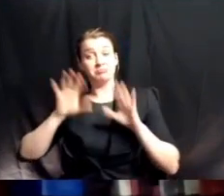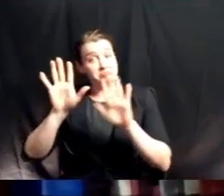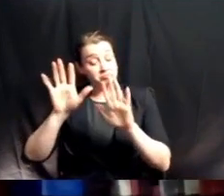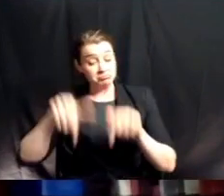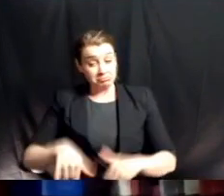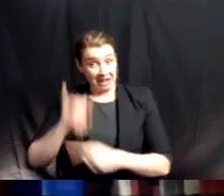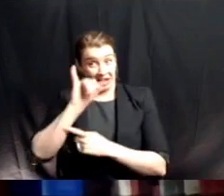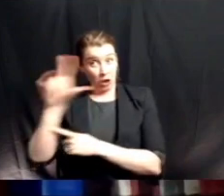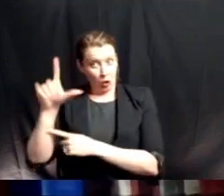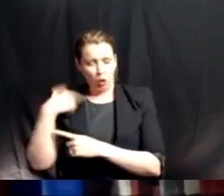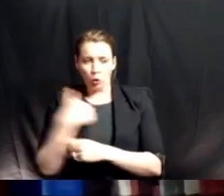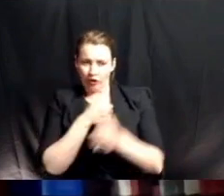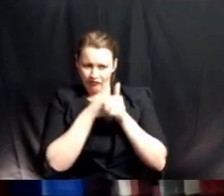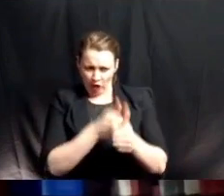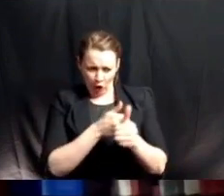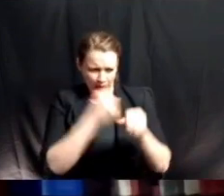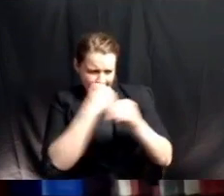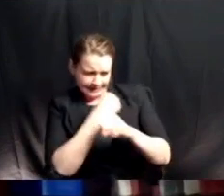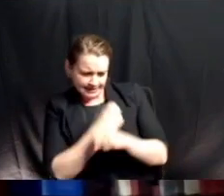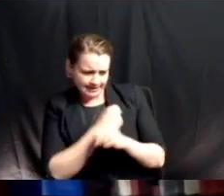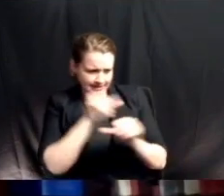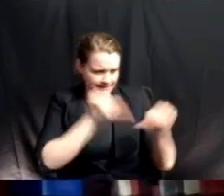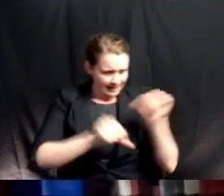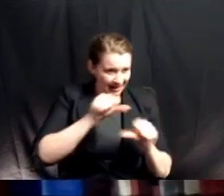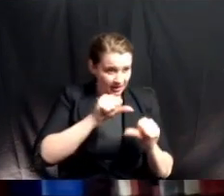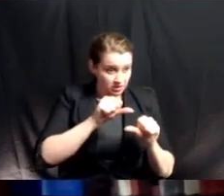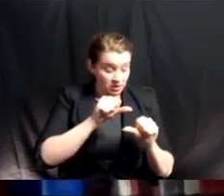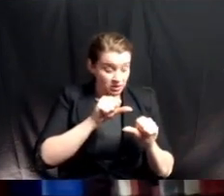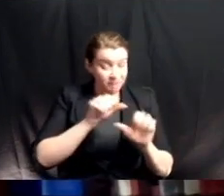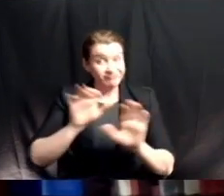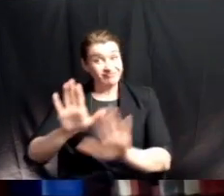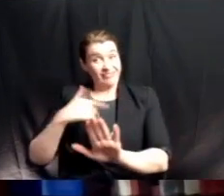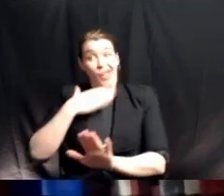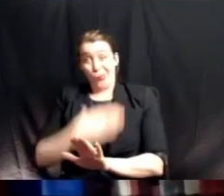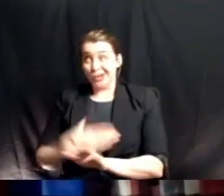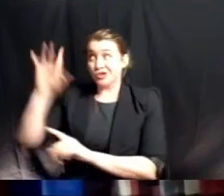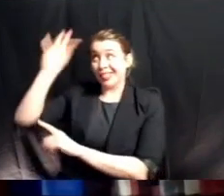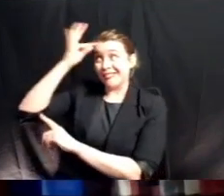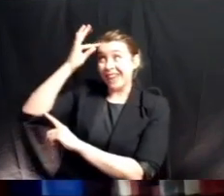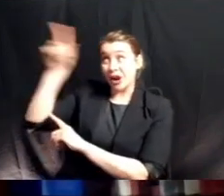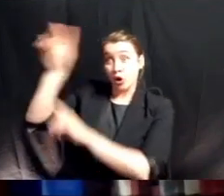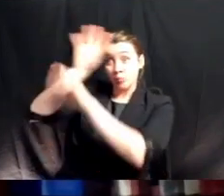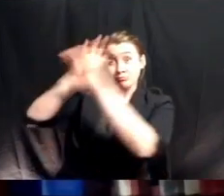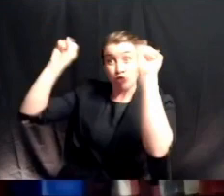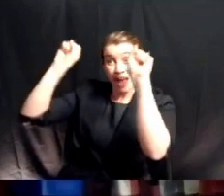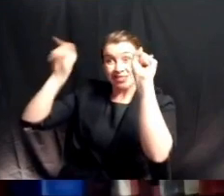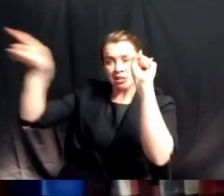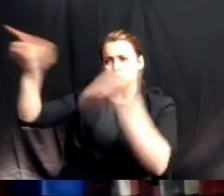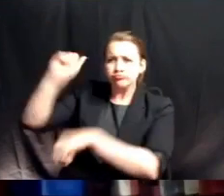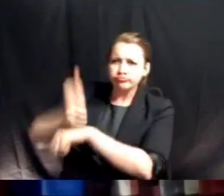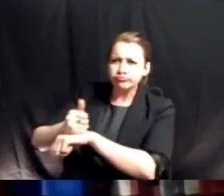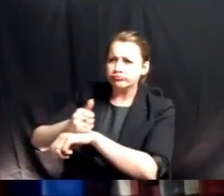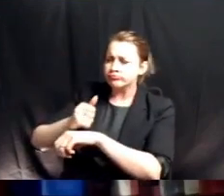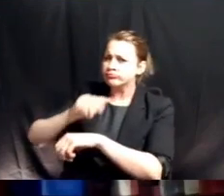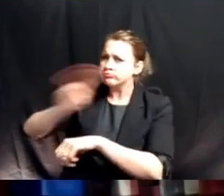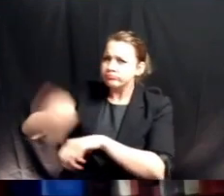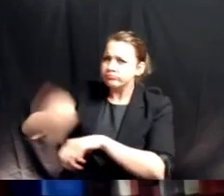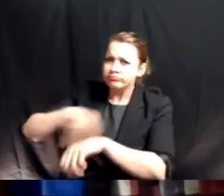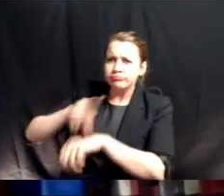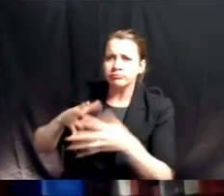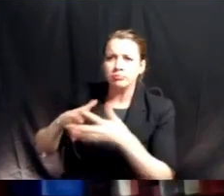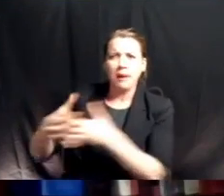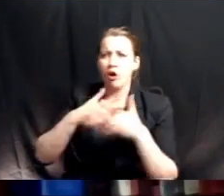Illinois. I wish we had a national plan that had been put in place by the president or the Congress, but there isn't one. And